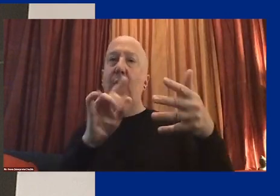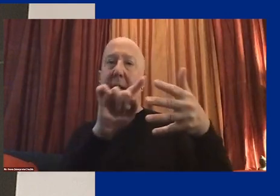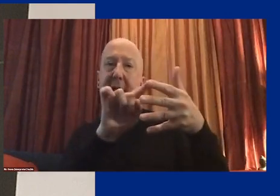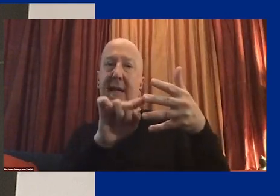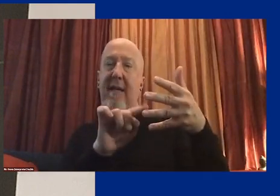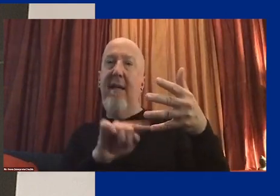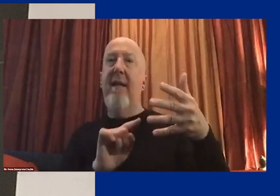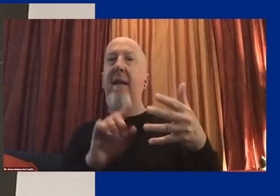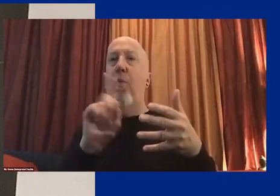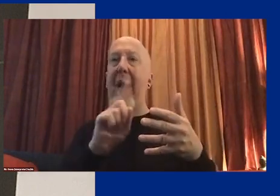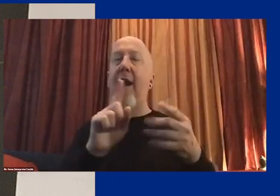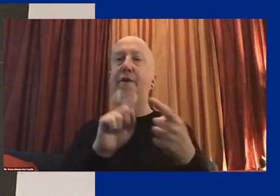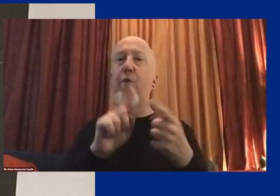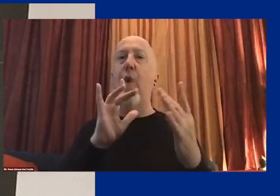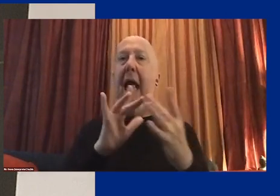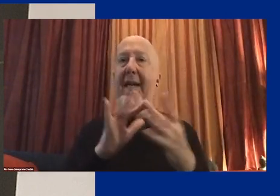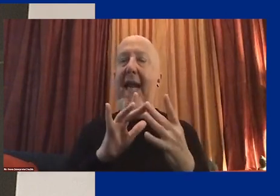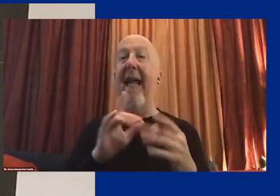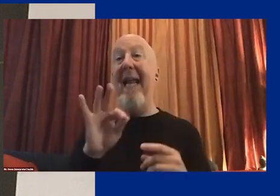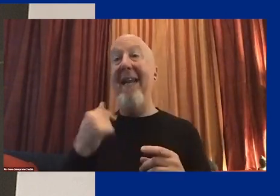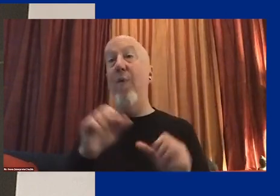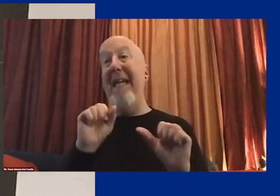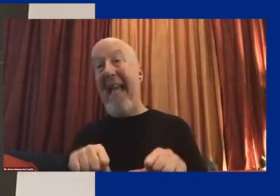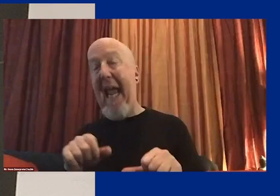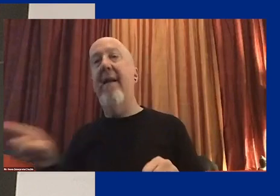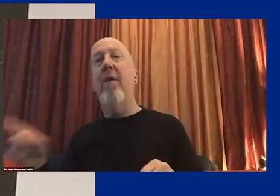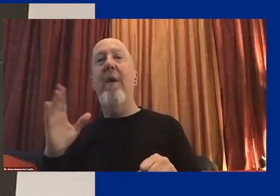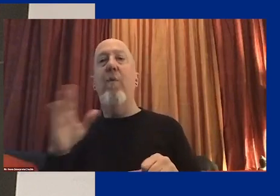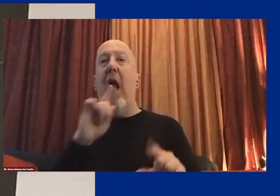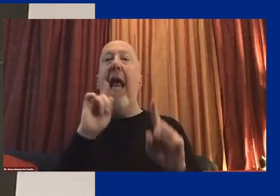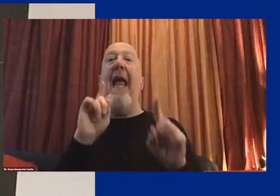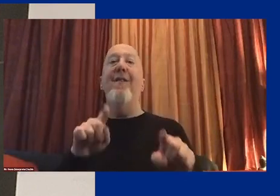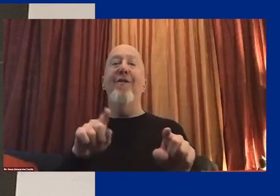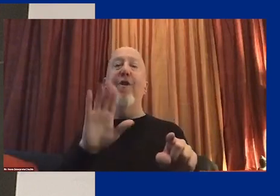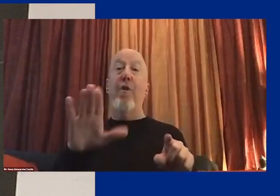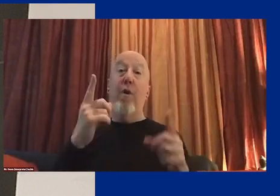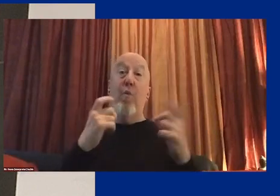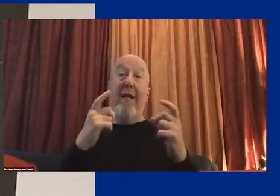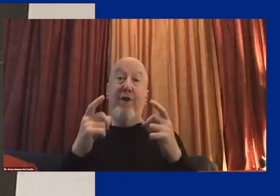those questions. And if we can, we'll answer some of those questions in that document also.